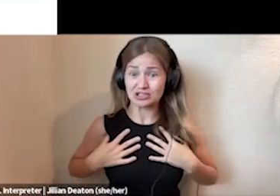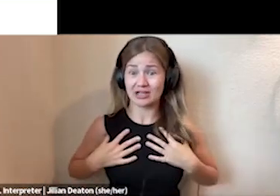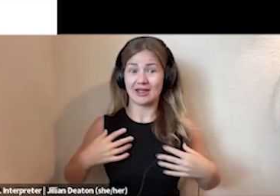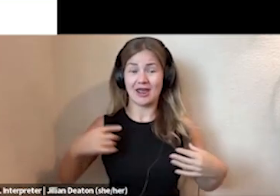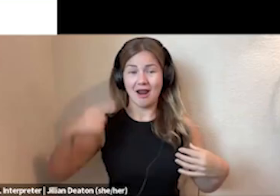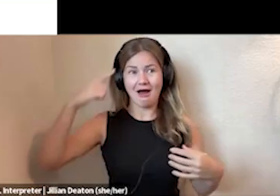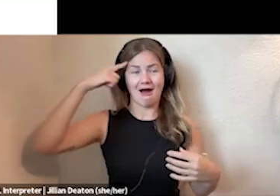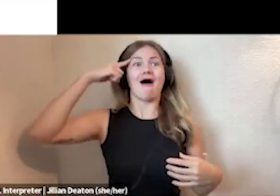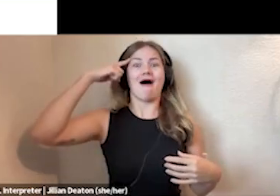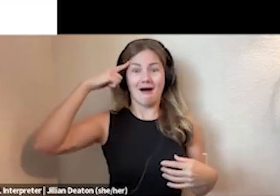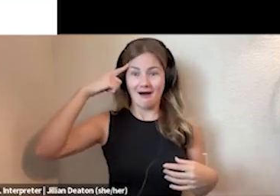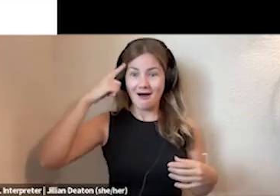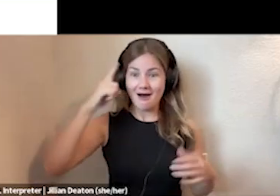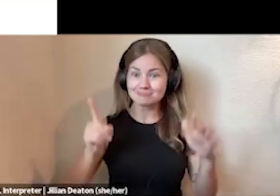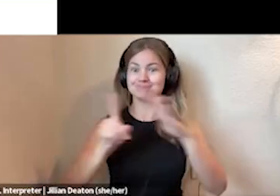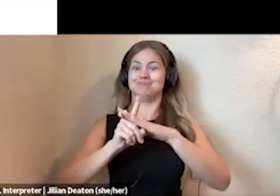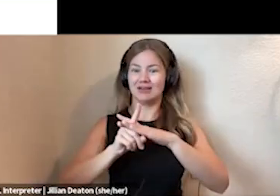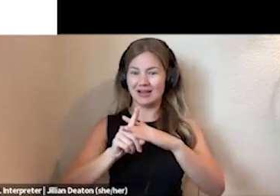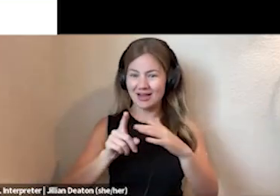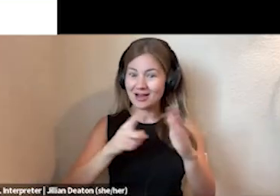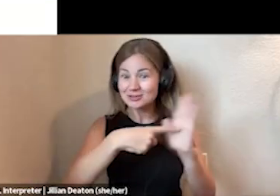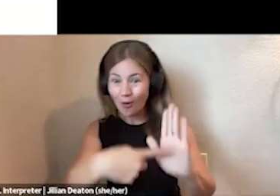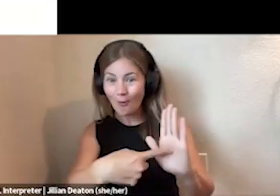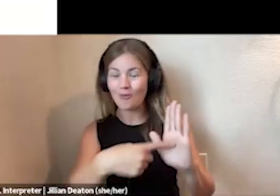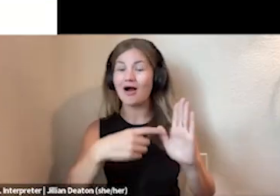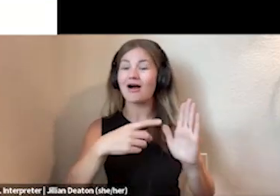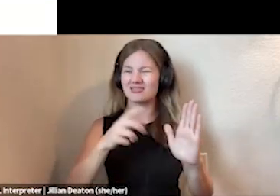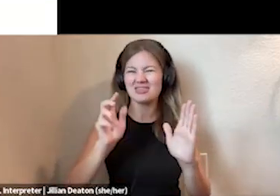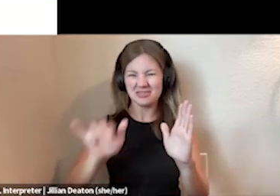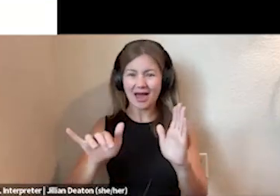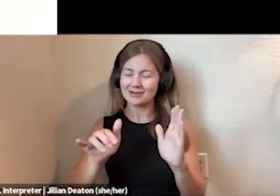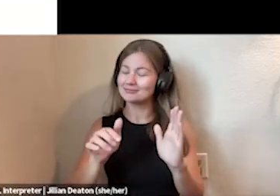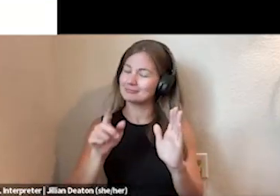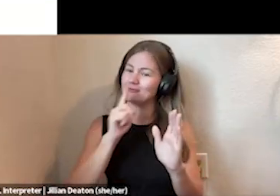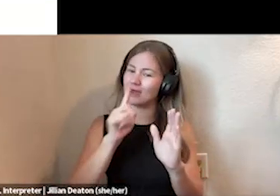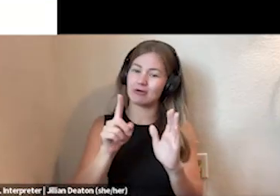really powerful ways to illustrate the importance of the work.